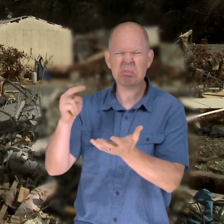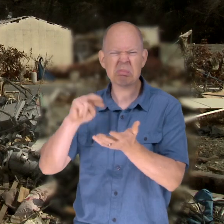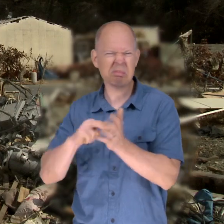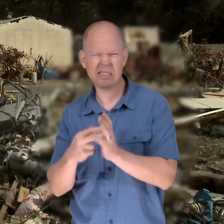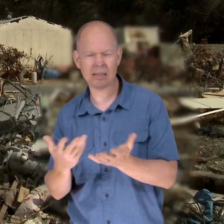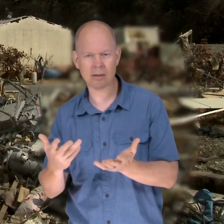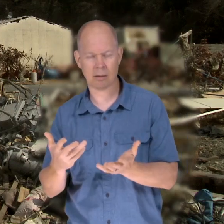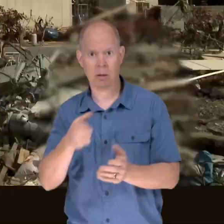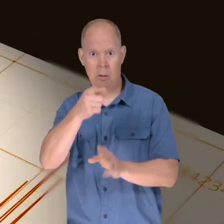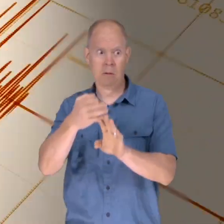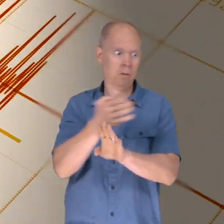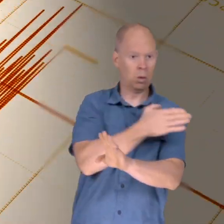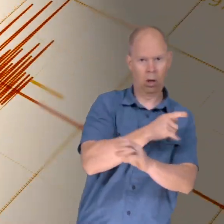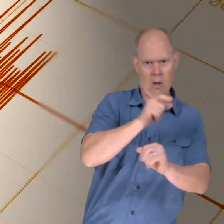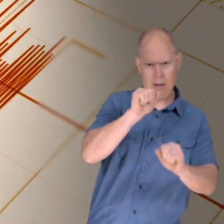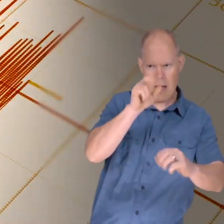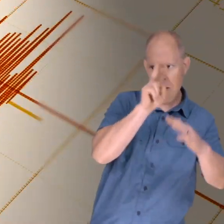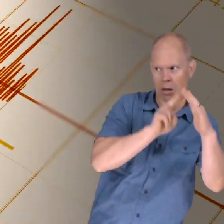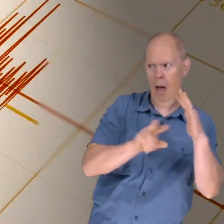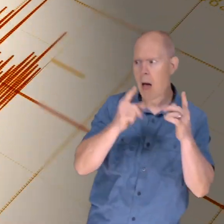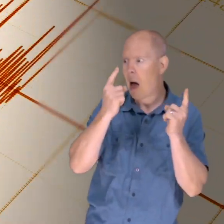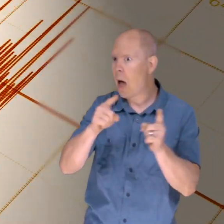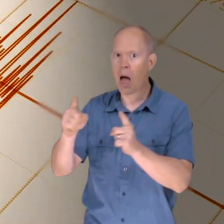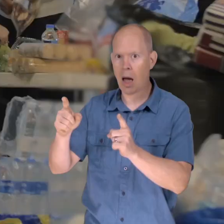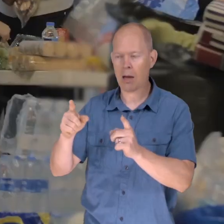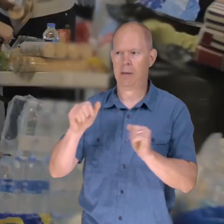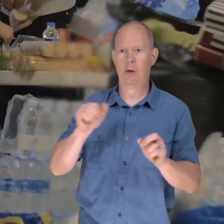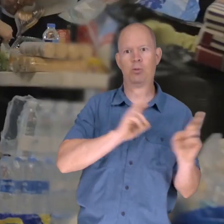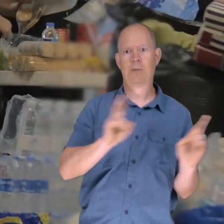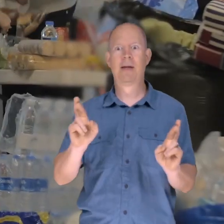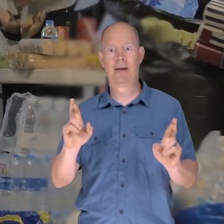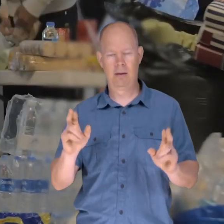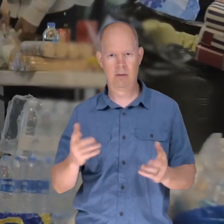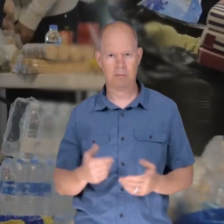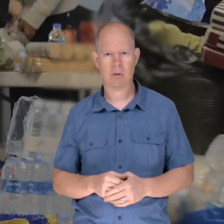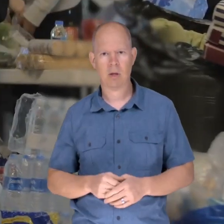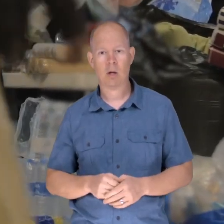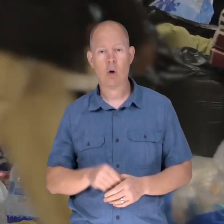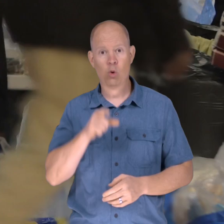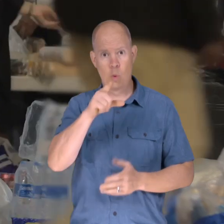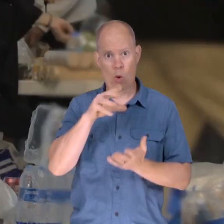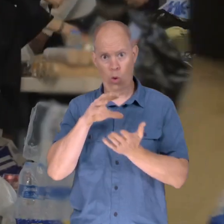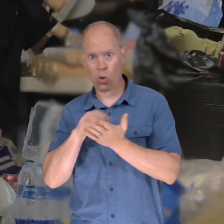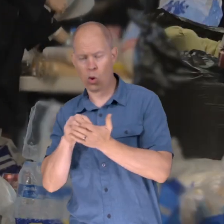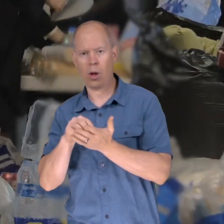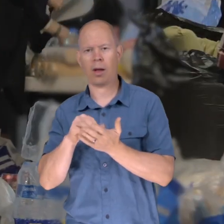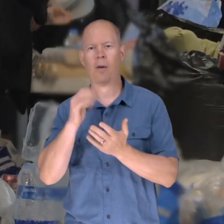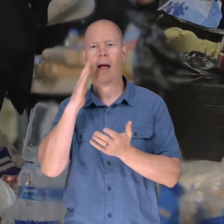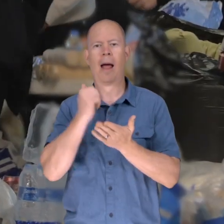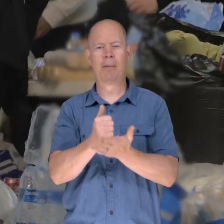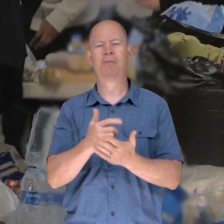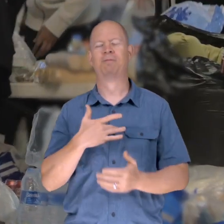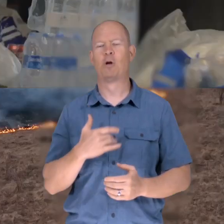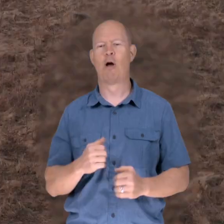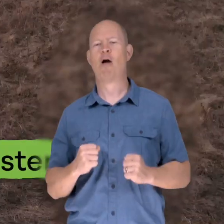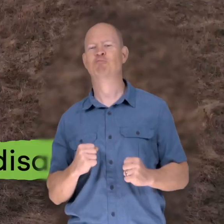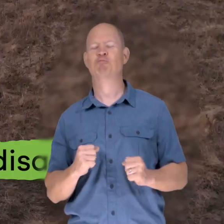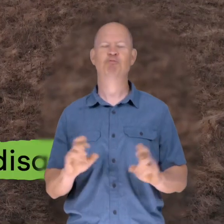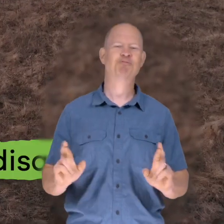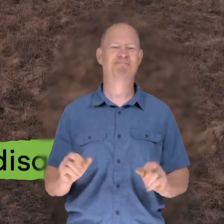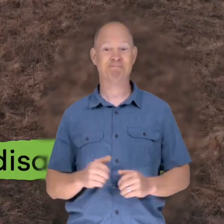How they can be predicted, and how we can prepare. After all, knowledge is power.